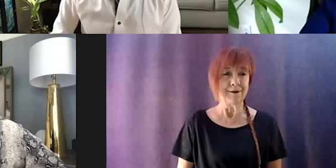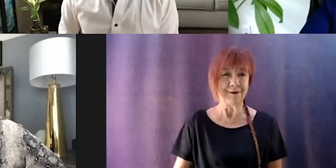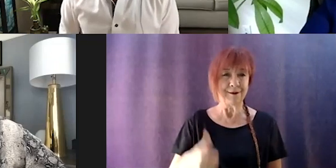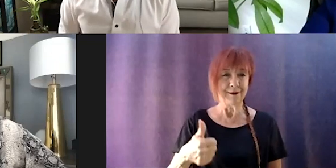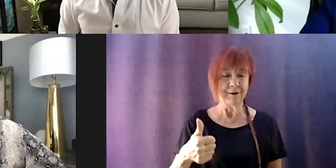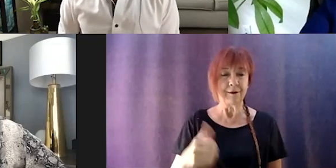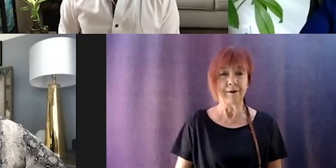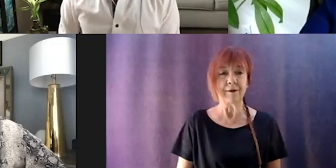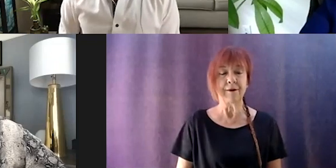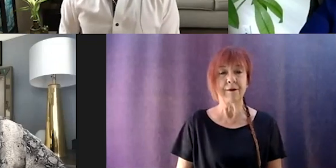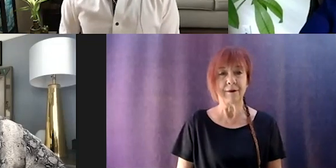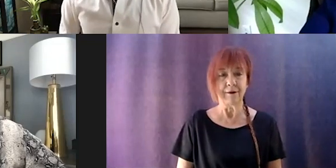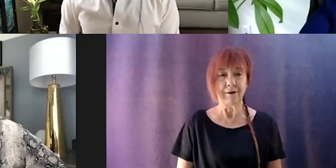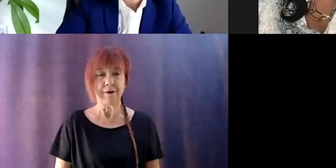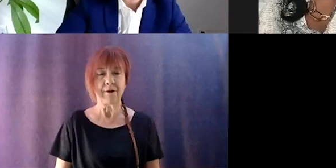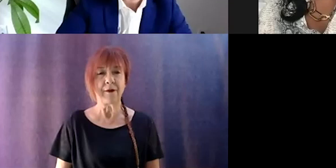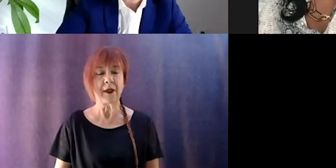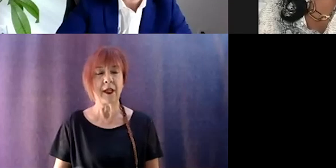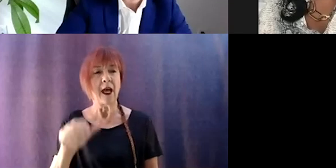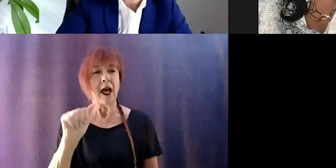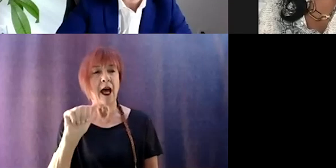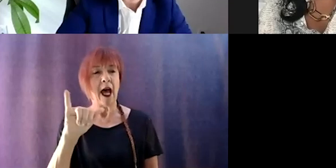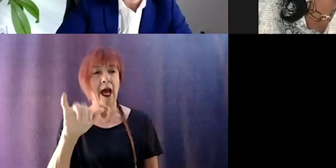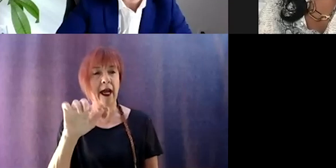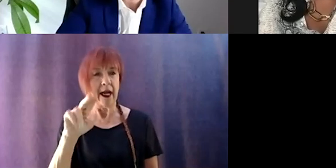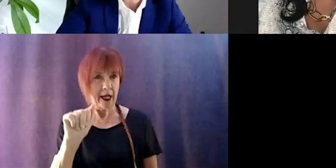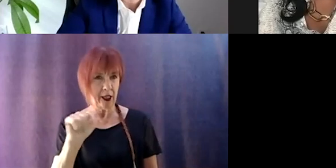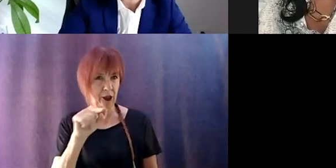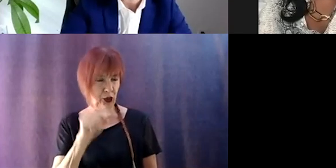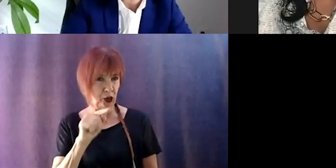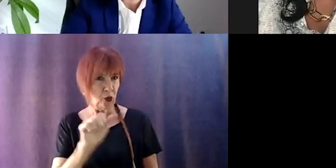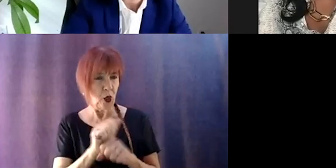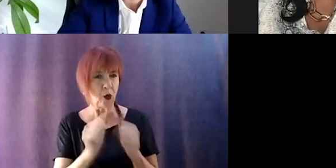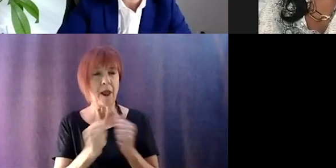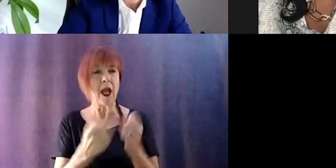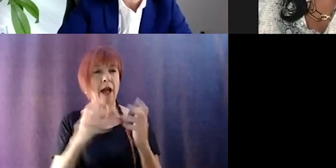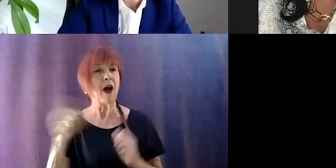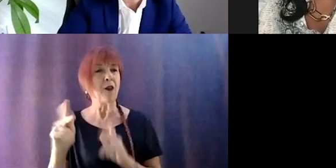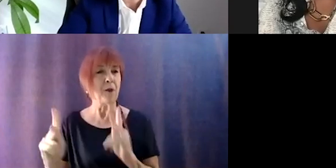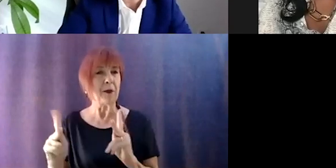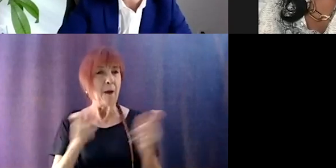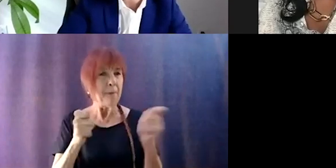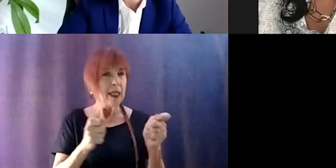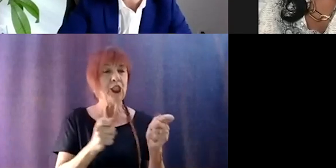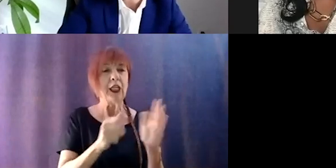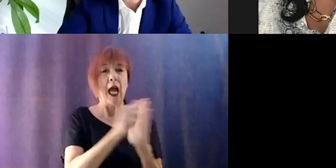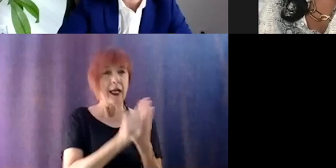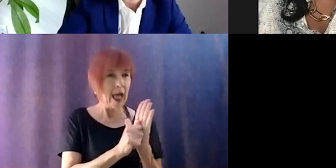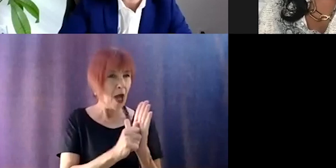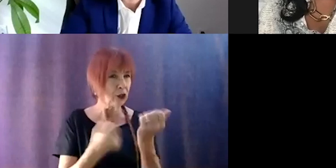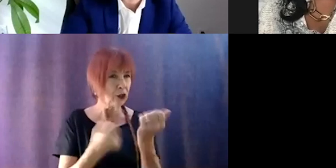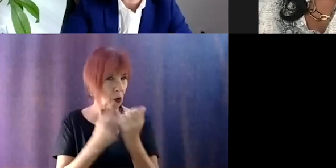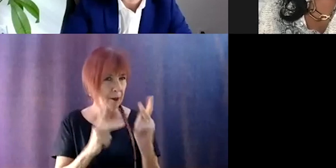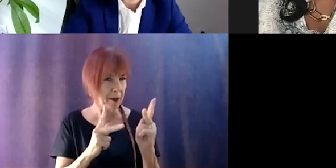Beautiful. Ayanna, you work with a lot of other people managing accounts and supporting people. What's the guidance that you've